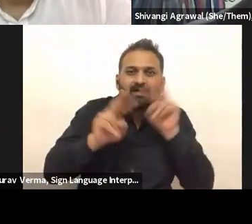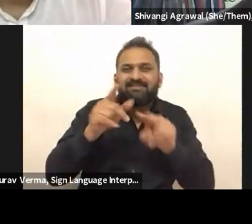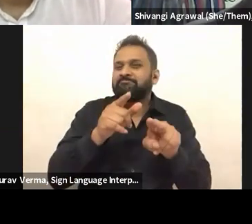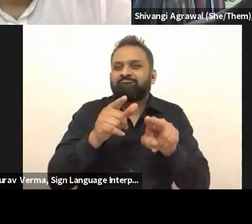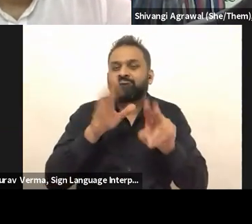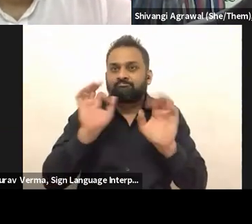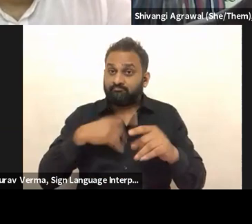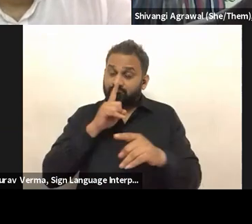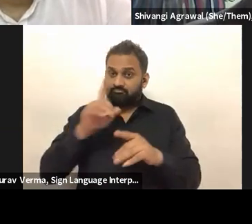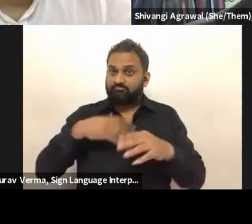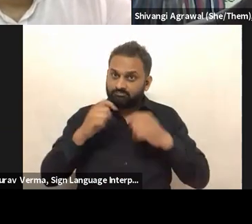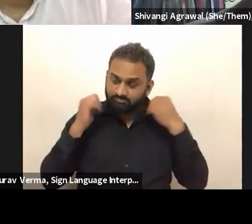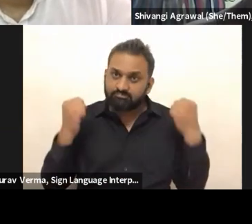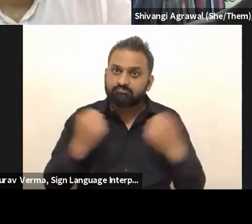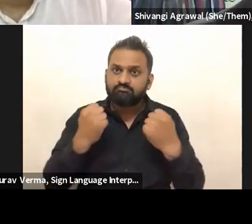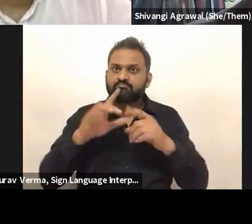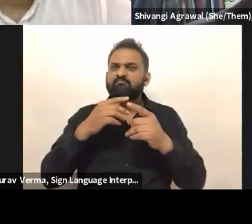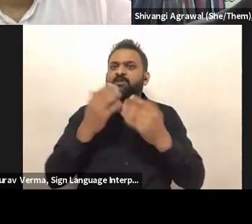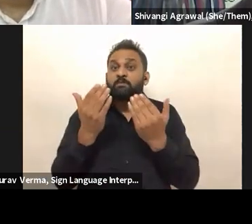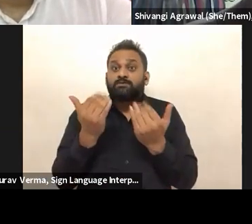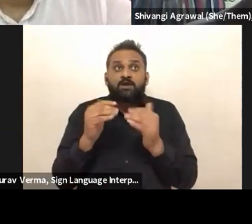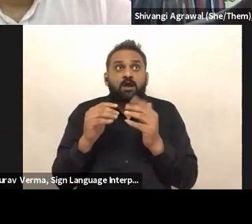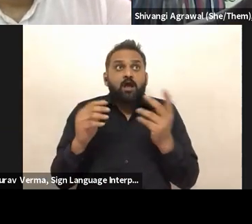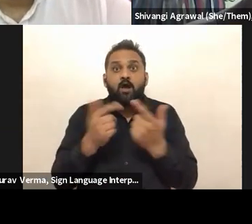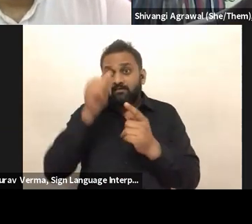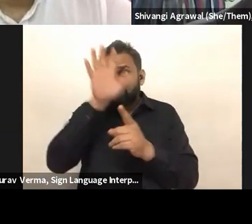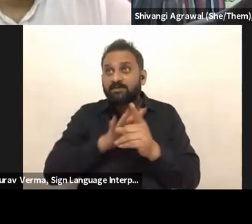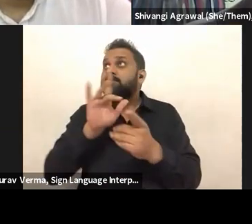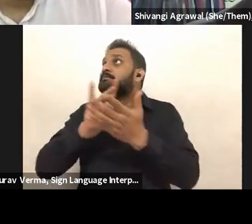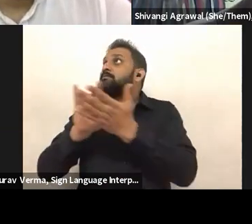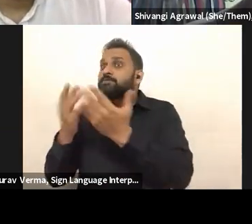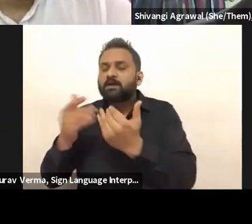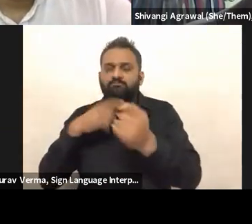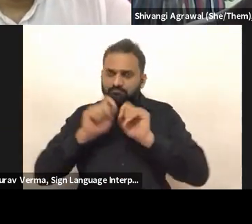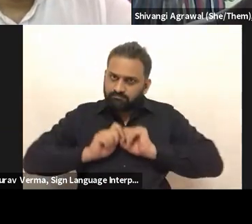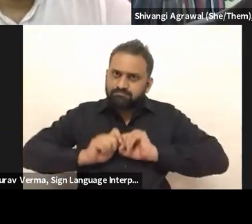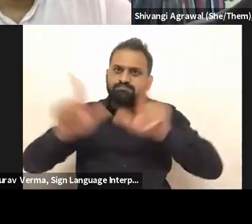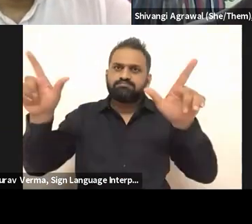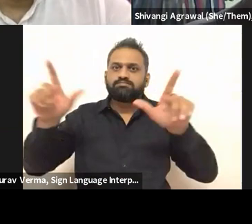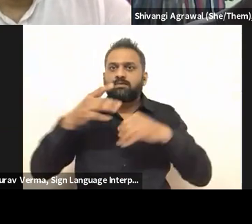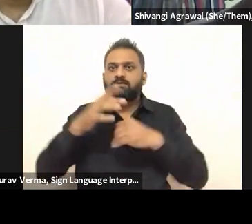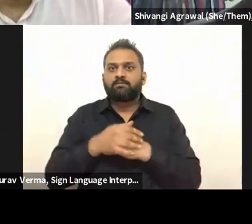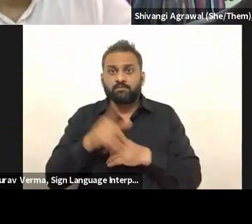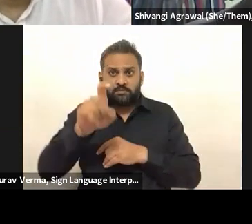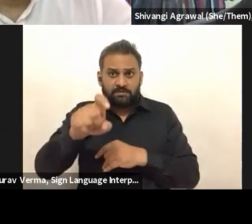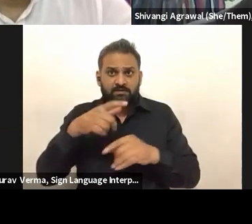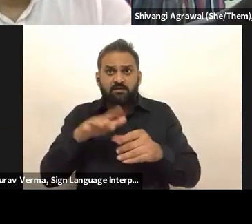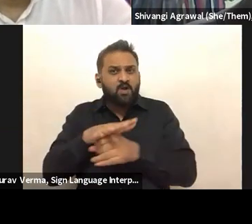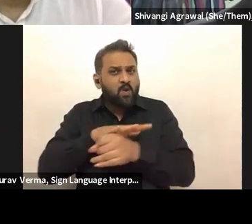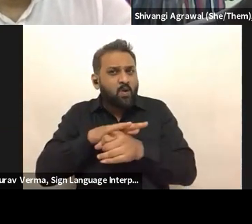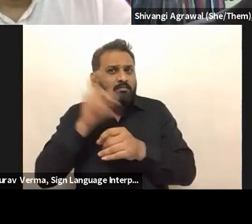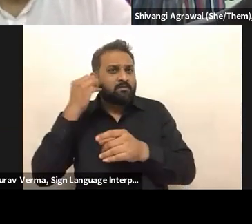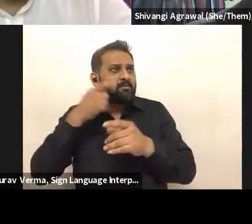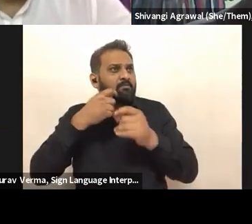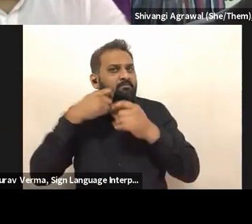to bring it in every possible city in India that we can. You need a local distributor, it sounds like. Thanks.